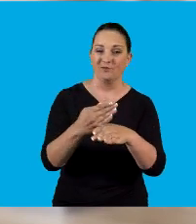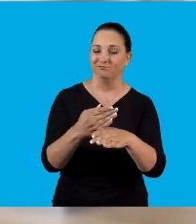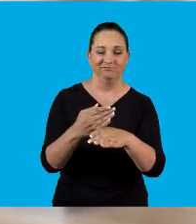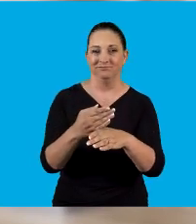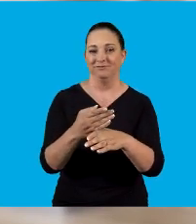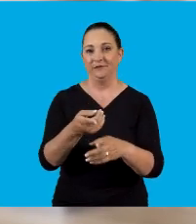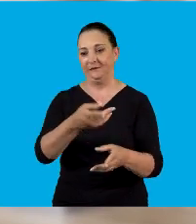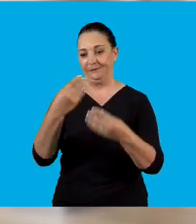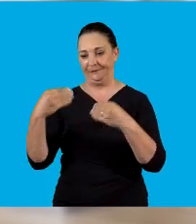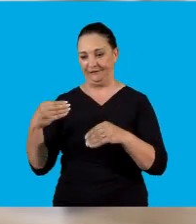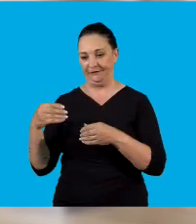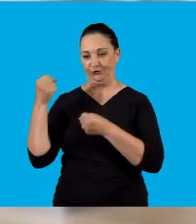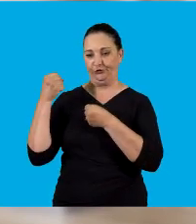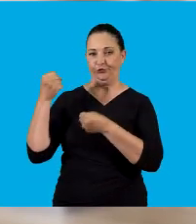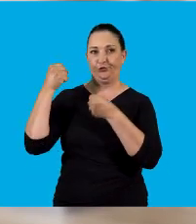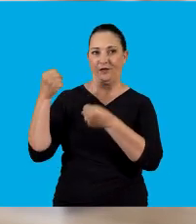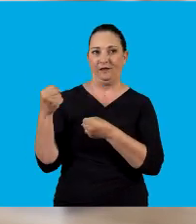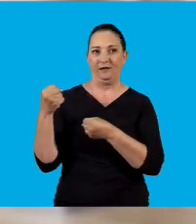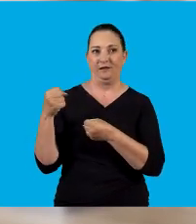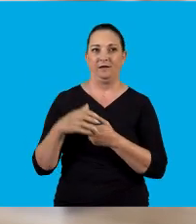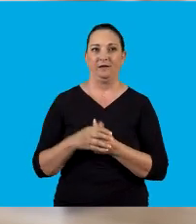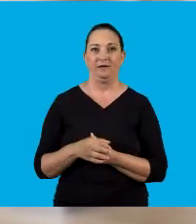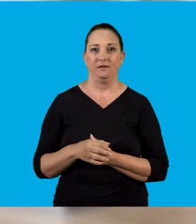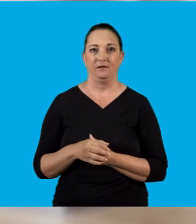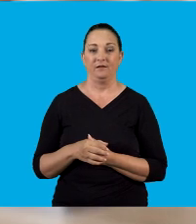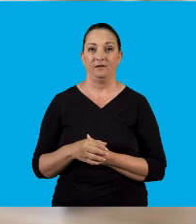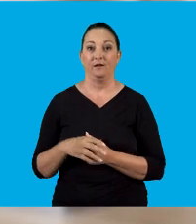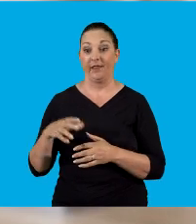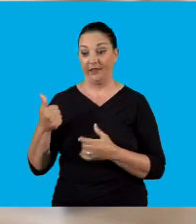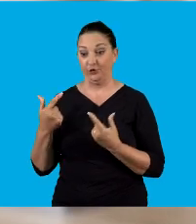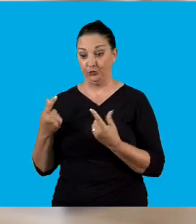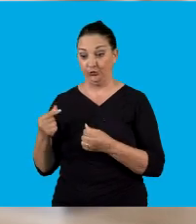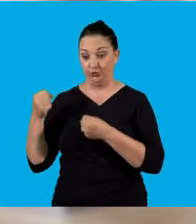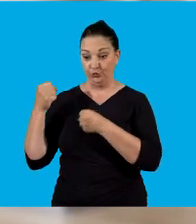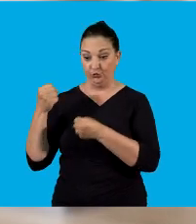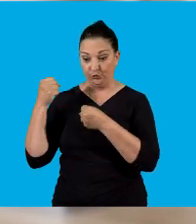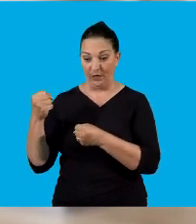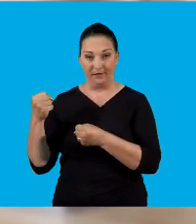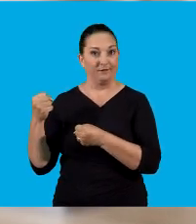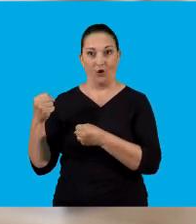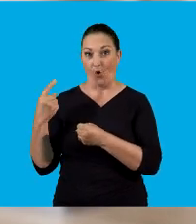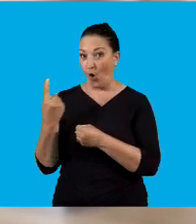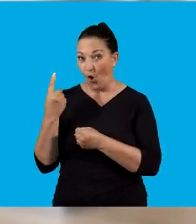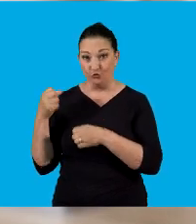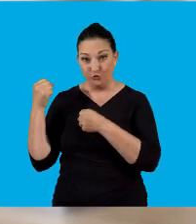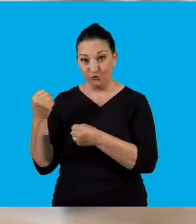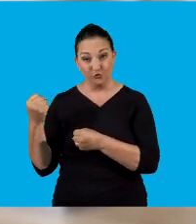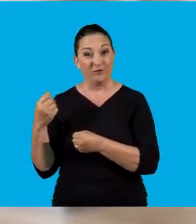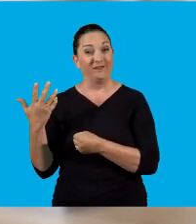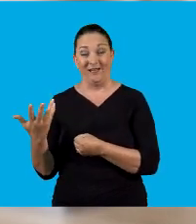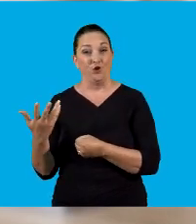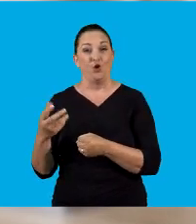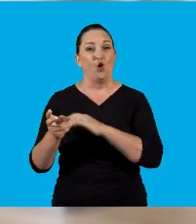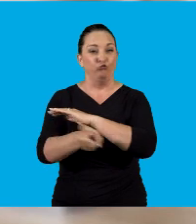duty of striking. So what they normally do, moving from the core duty of striking, they end up looting, they